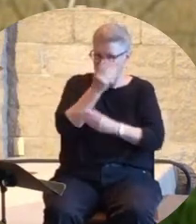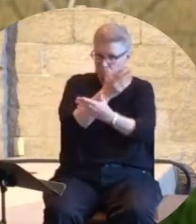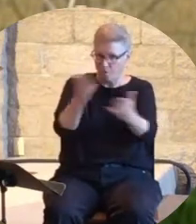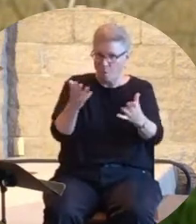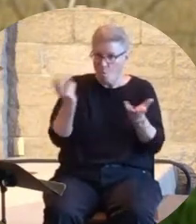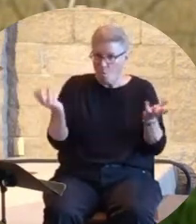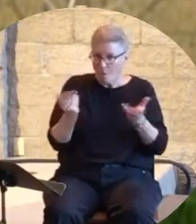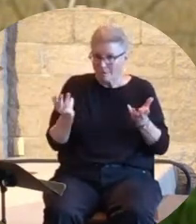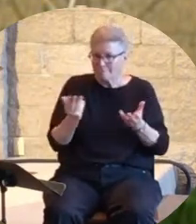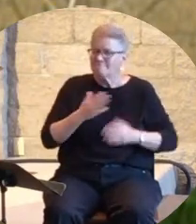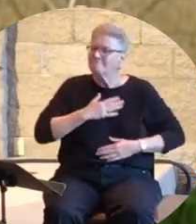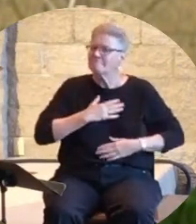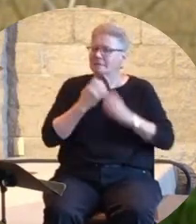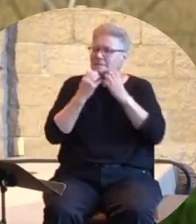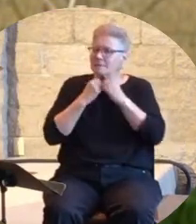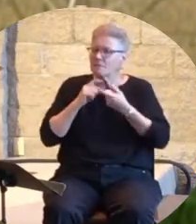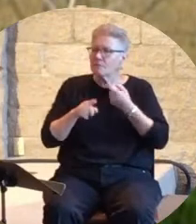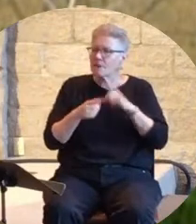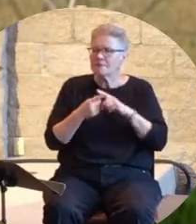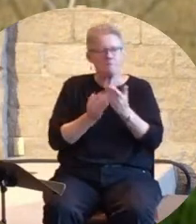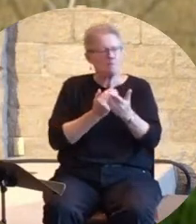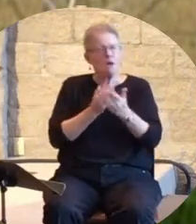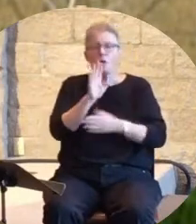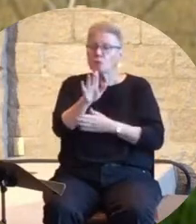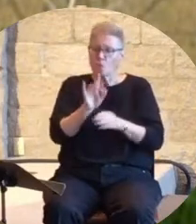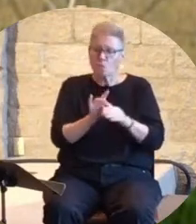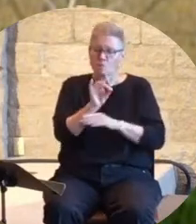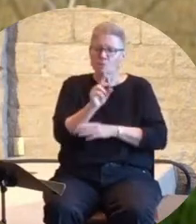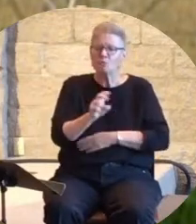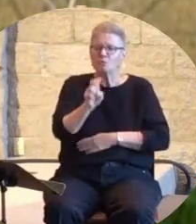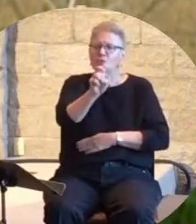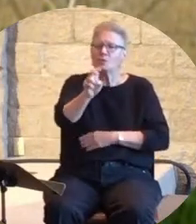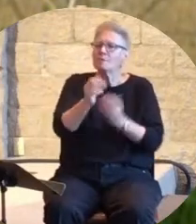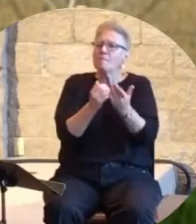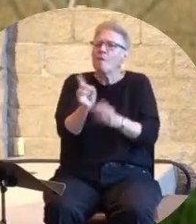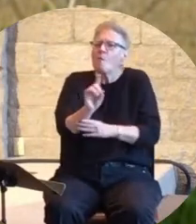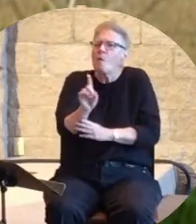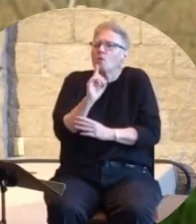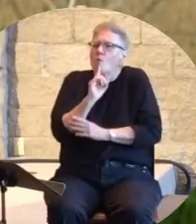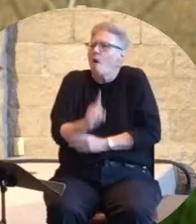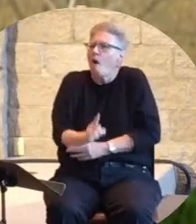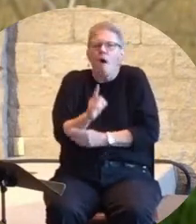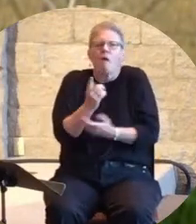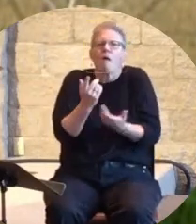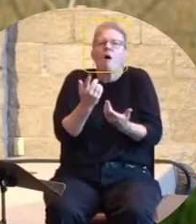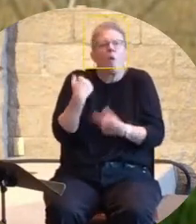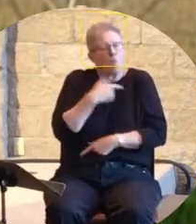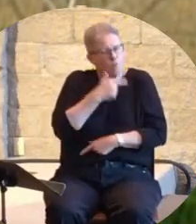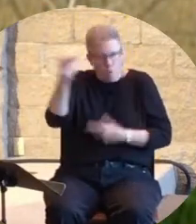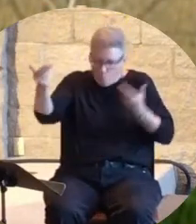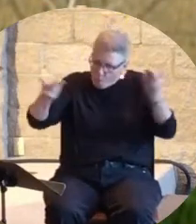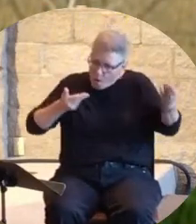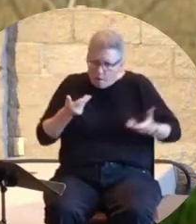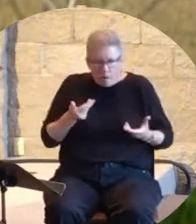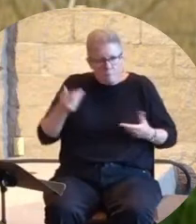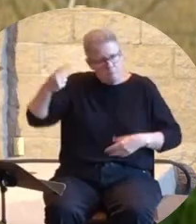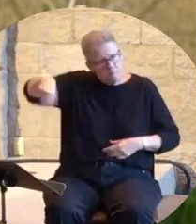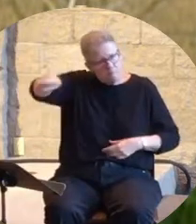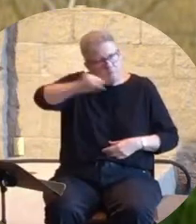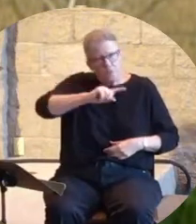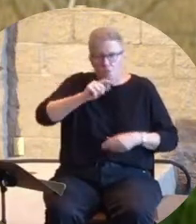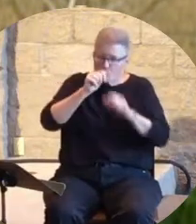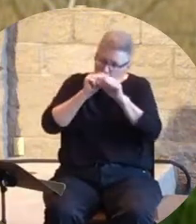wherever you are on your spiritual journey, wherever that may be, you're welcome here. We welcome you, we bless you, and we behold